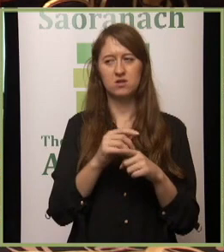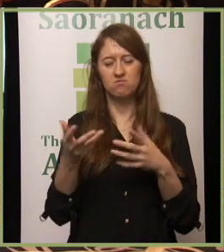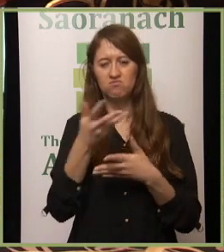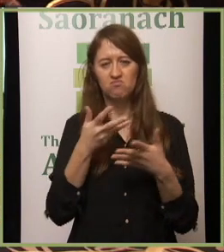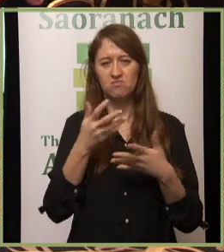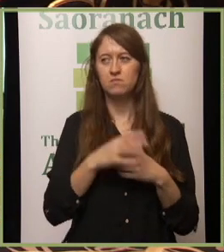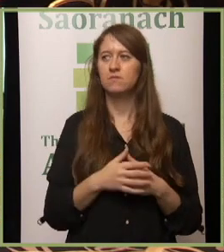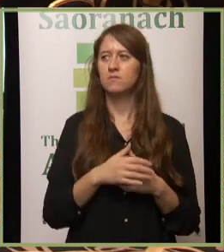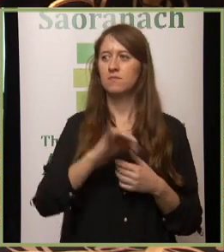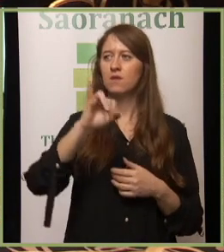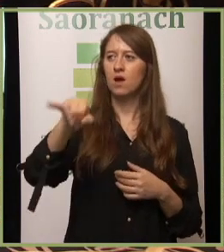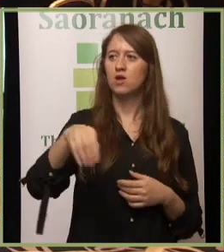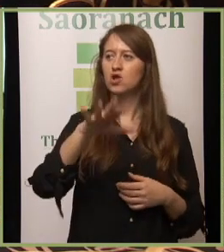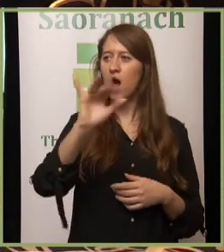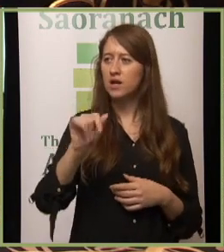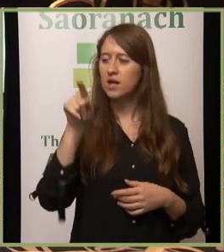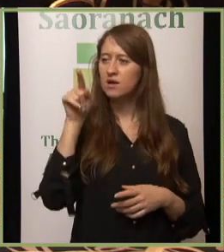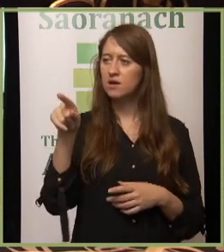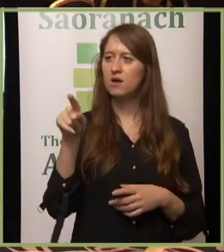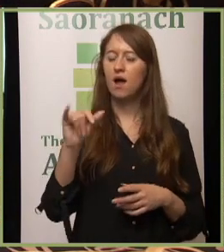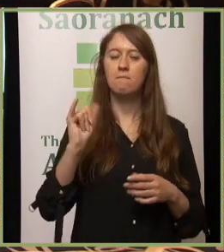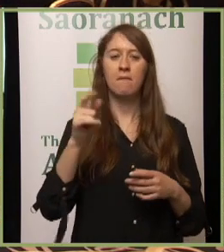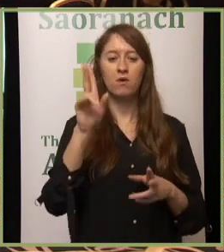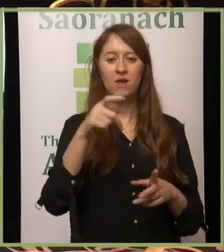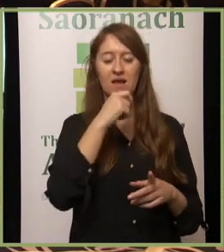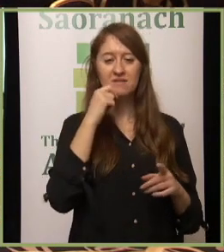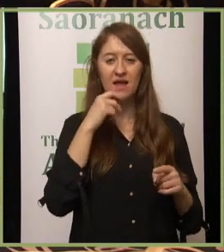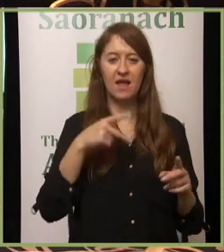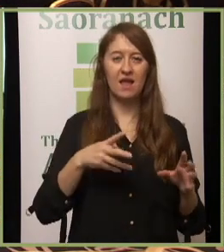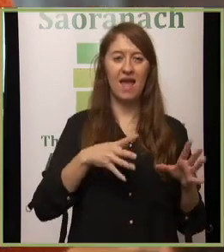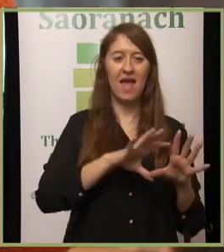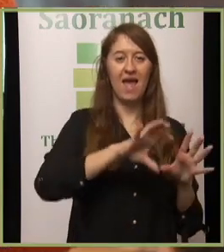Could we say hedge cutters, contractors and their employees?